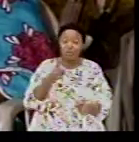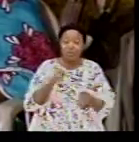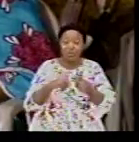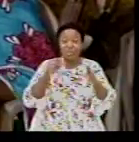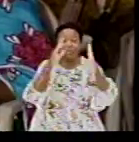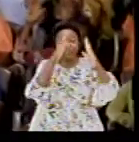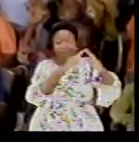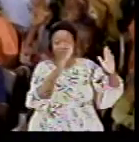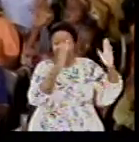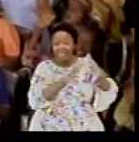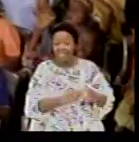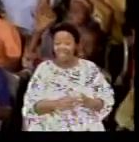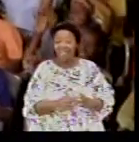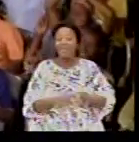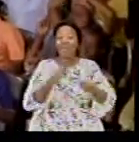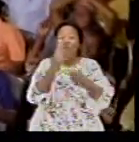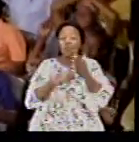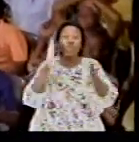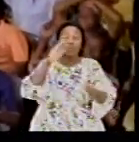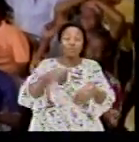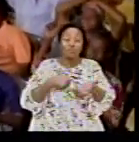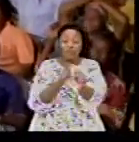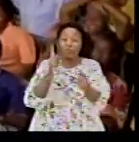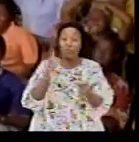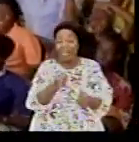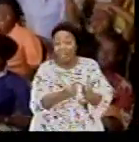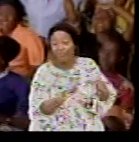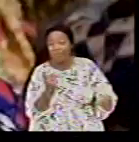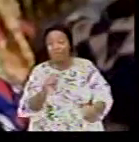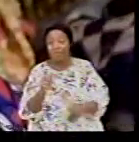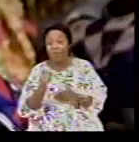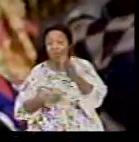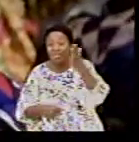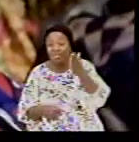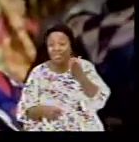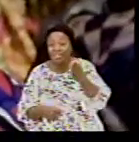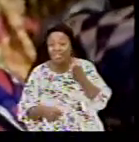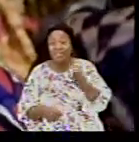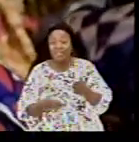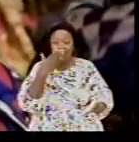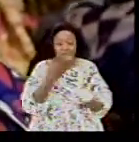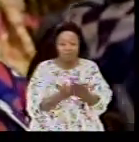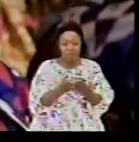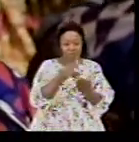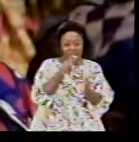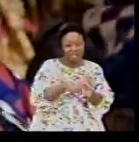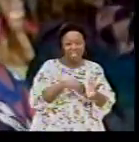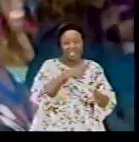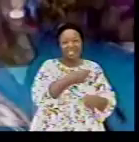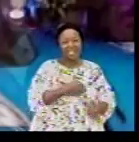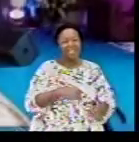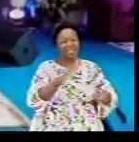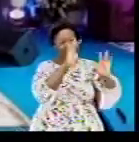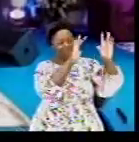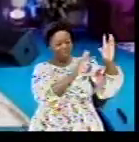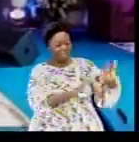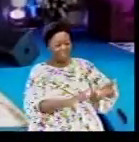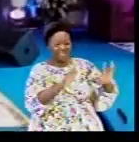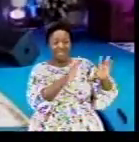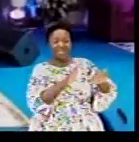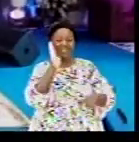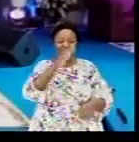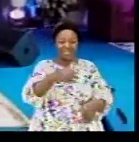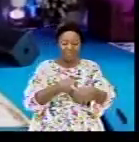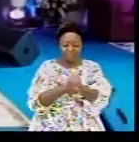village? What will follow you everywhere? Goodness and mercy shall follow